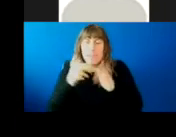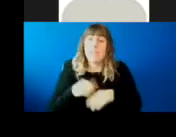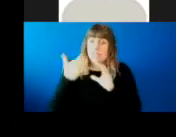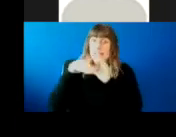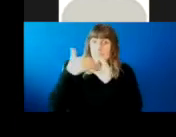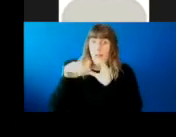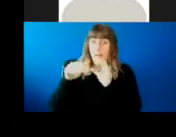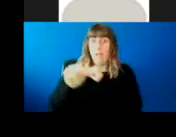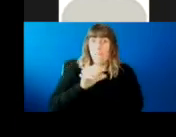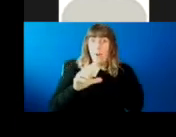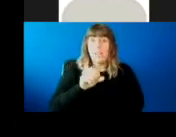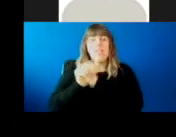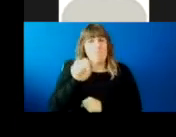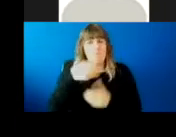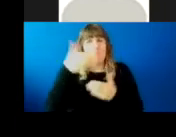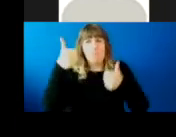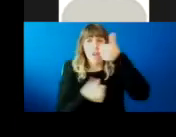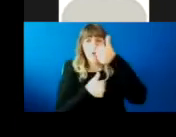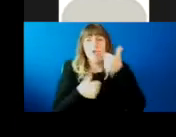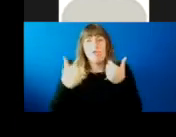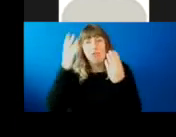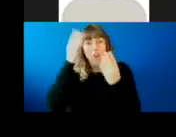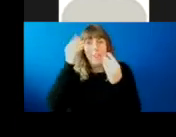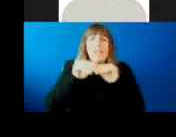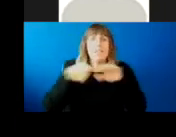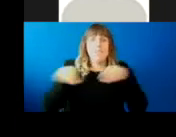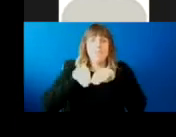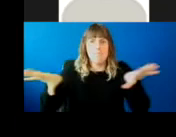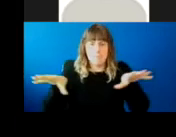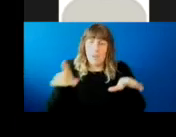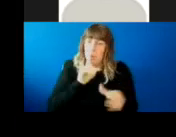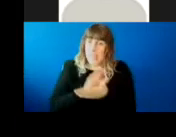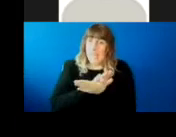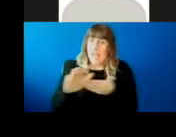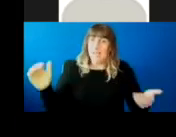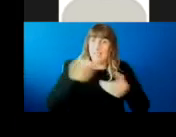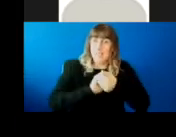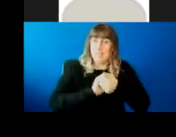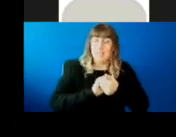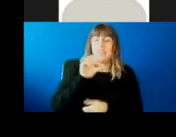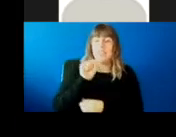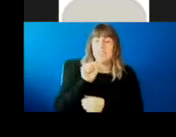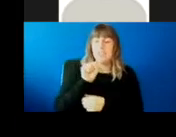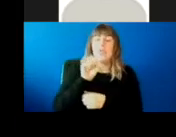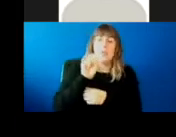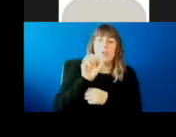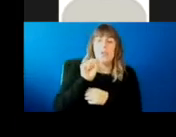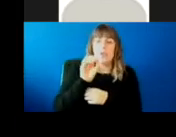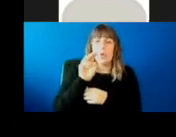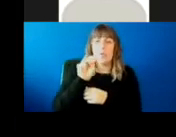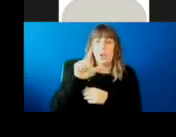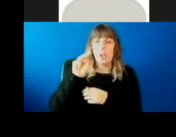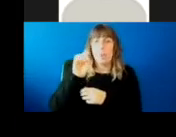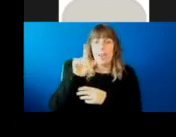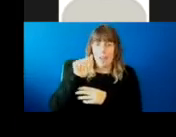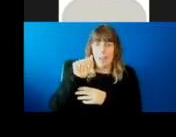under the content marketing banner, and it works really nicely when you pair it with social media. So if you've got a newsletter and are looking